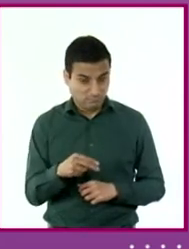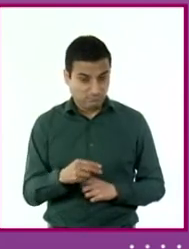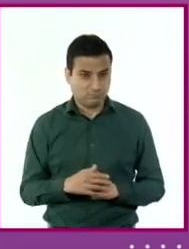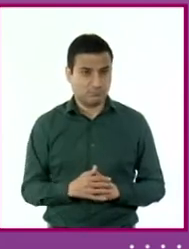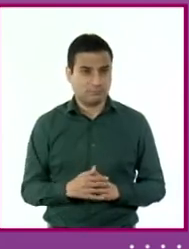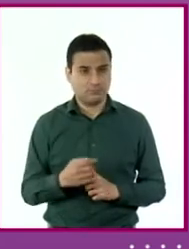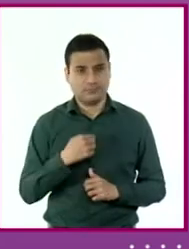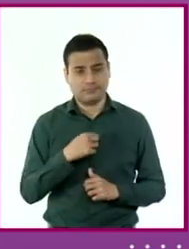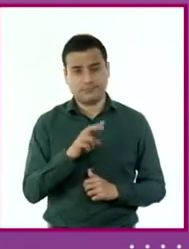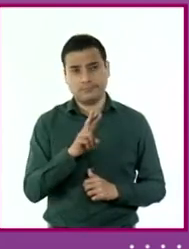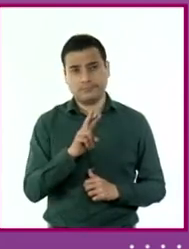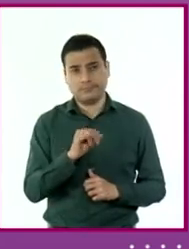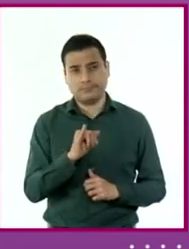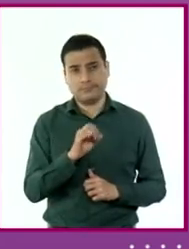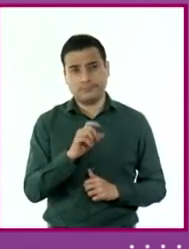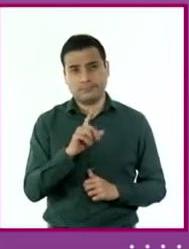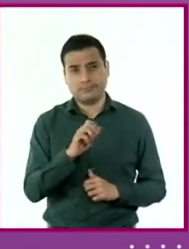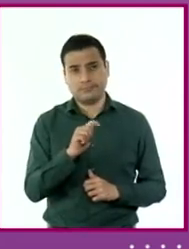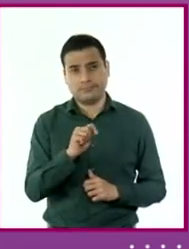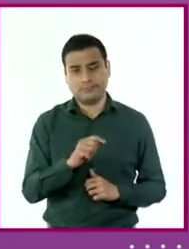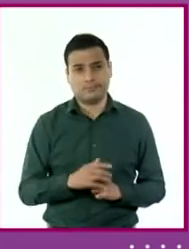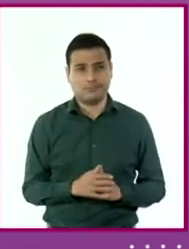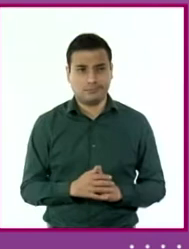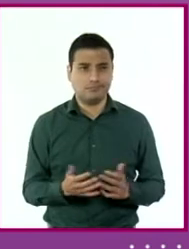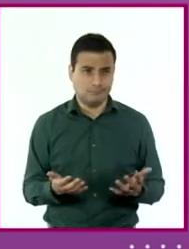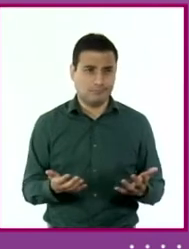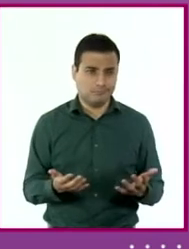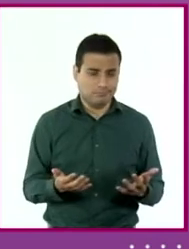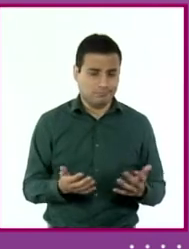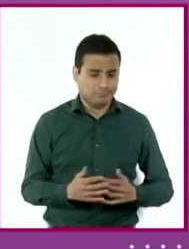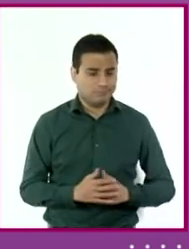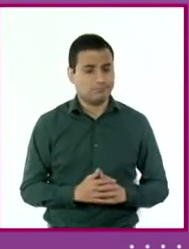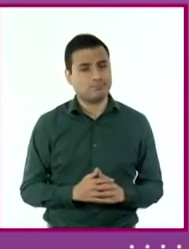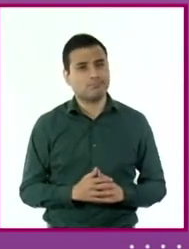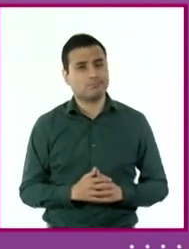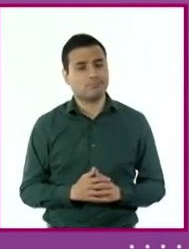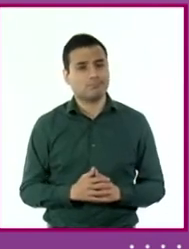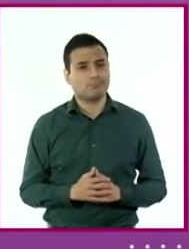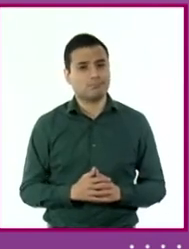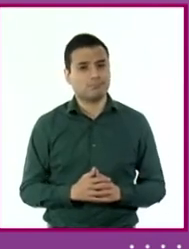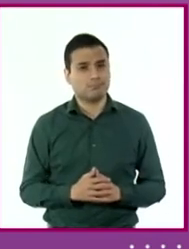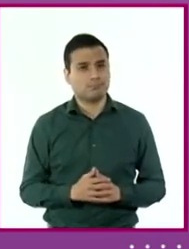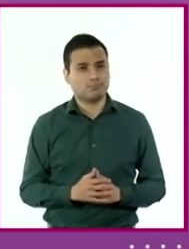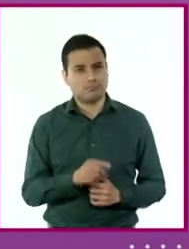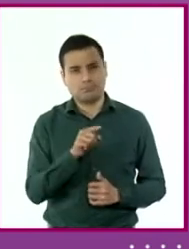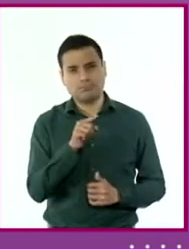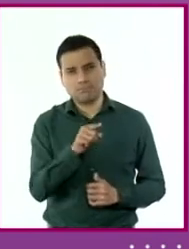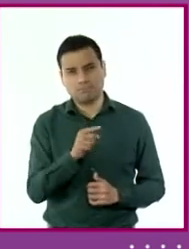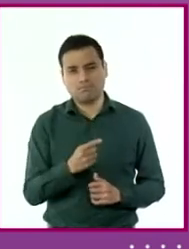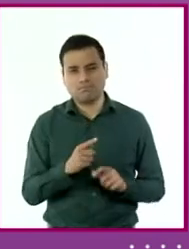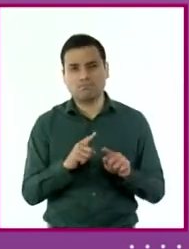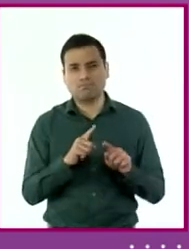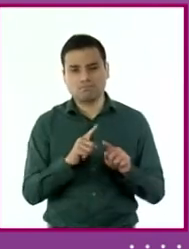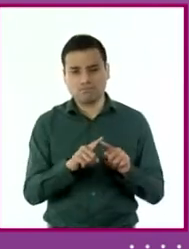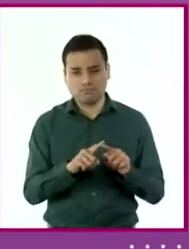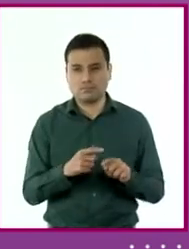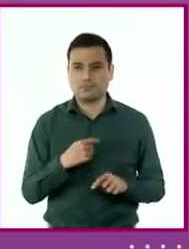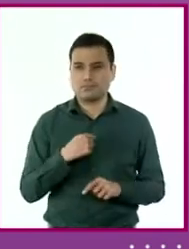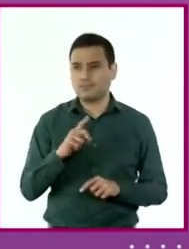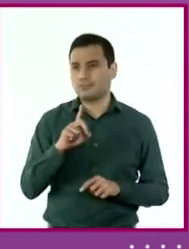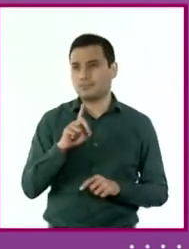I'm Violet. My name is Violet. And you? I'm